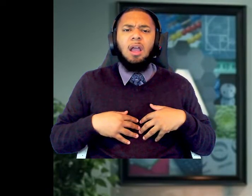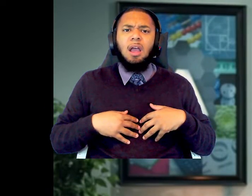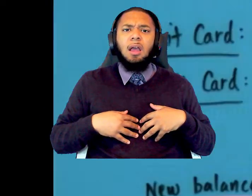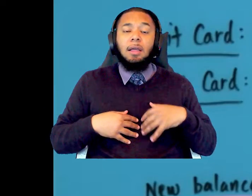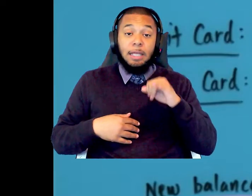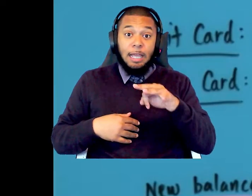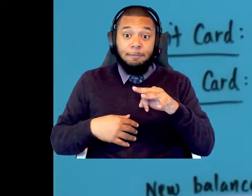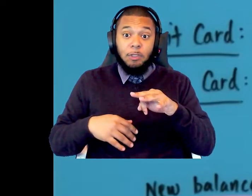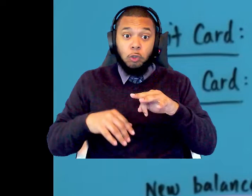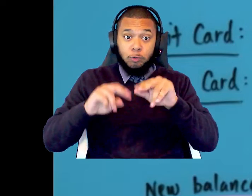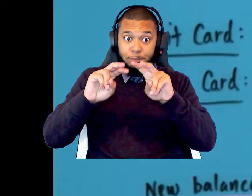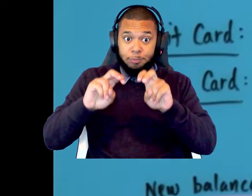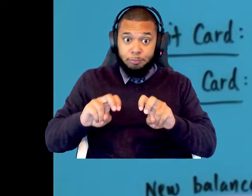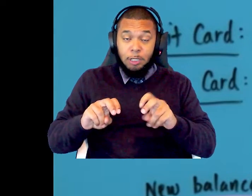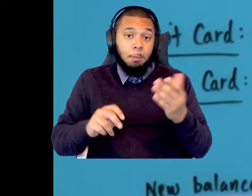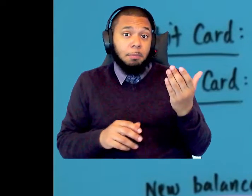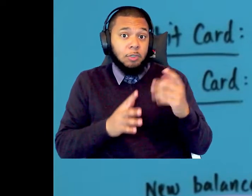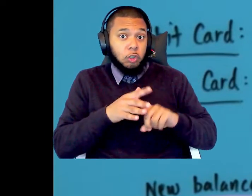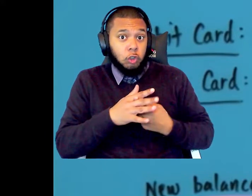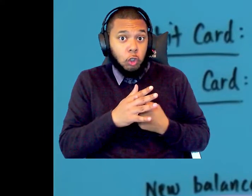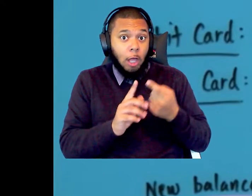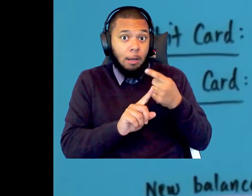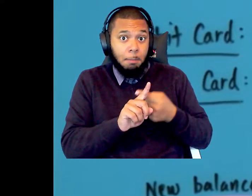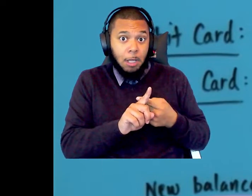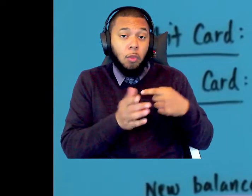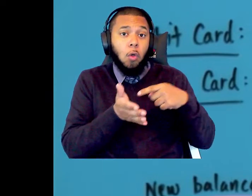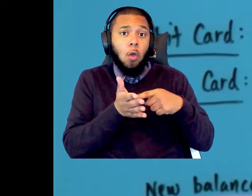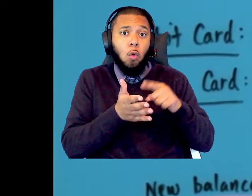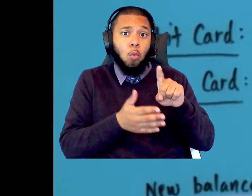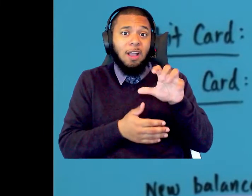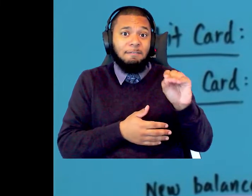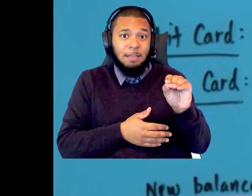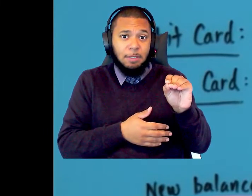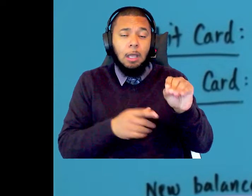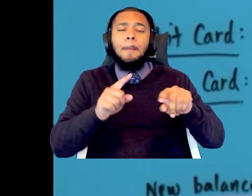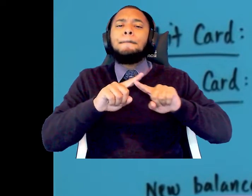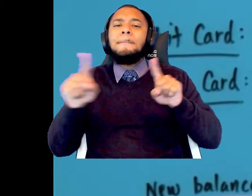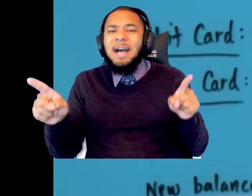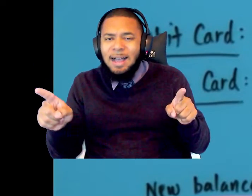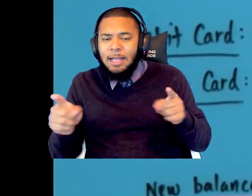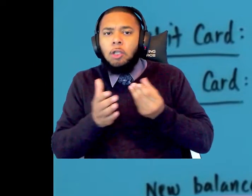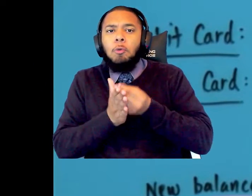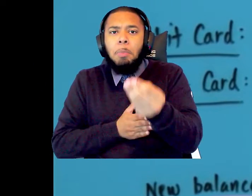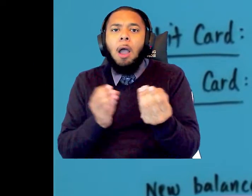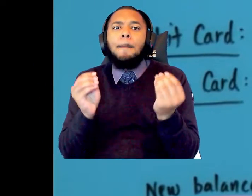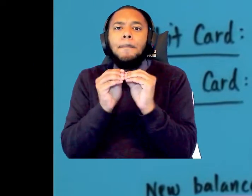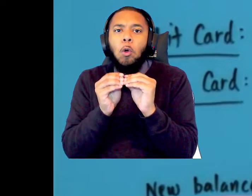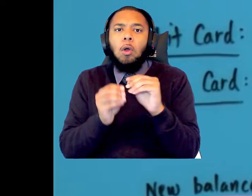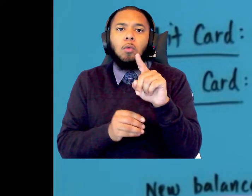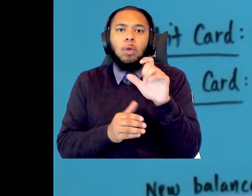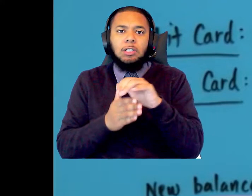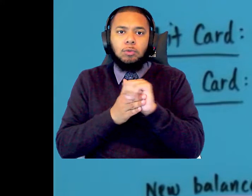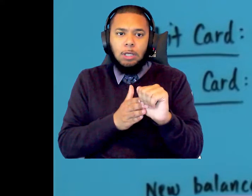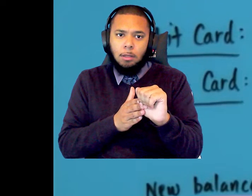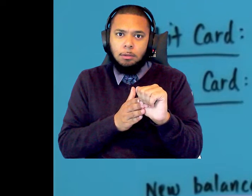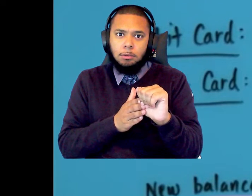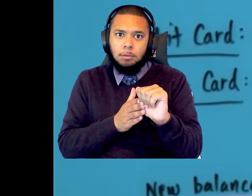out why. You owed 150, yet you still spent another 100 of money you didn't